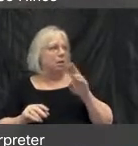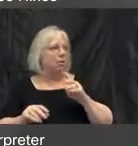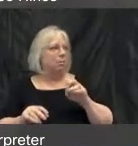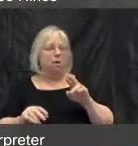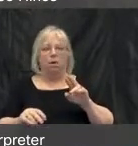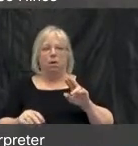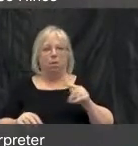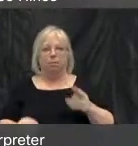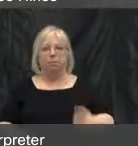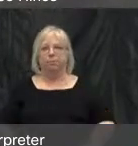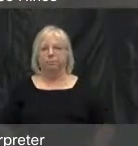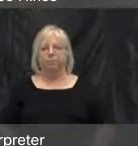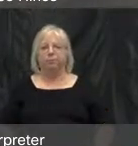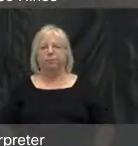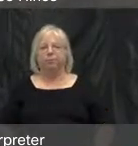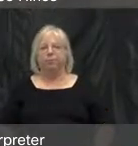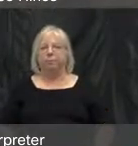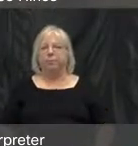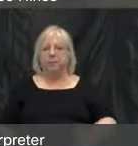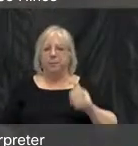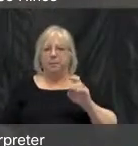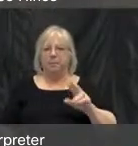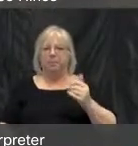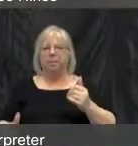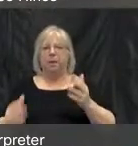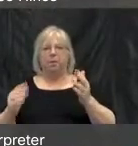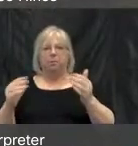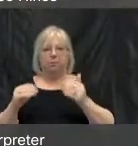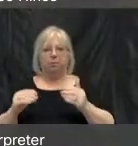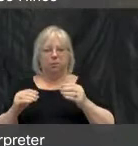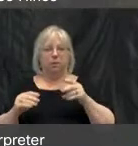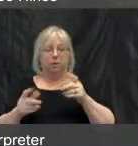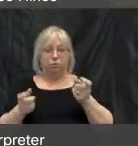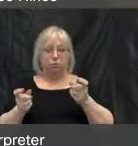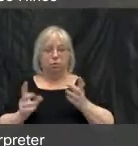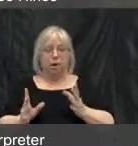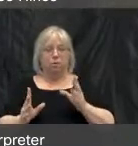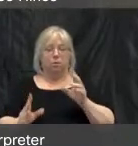right. Thank you. We'll now, Director Peck.